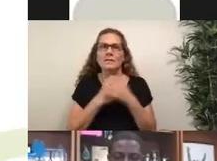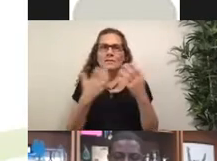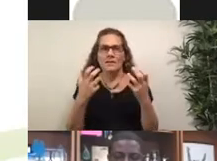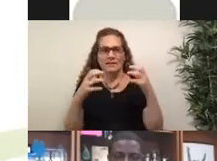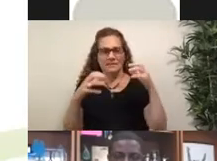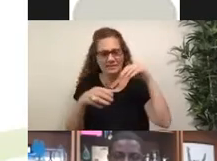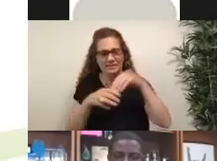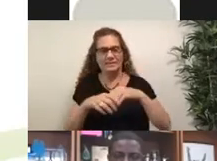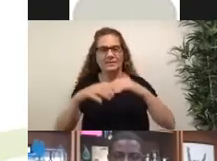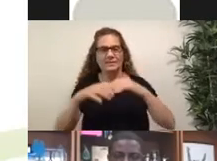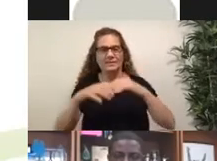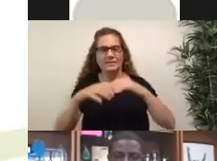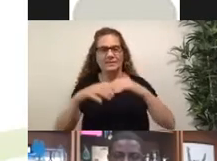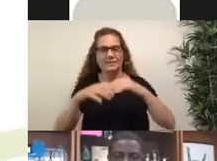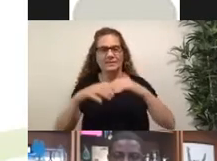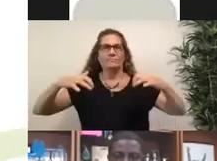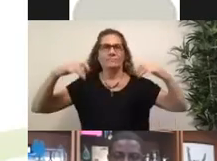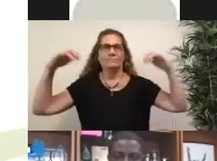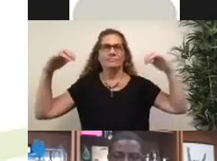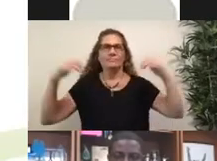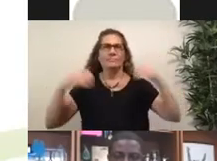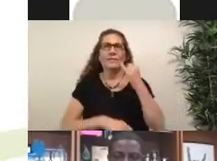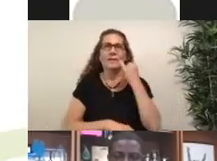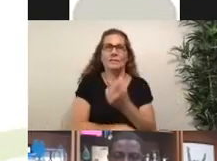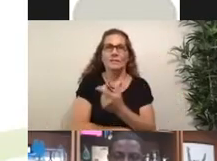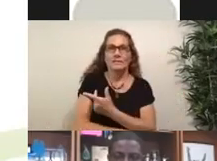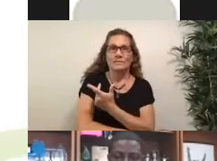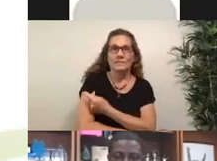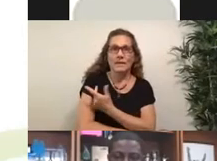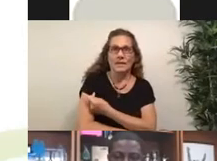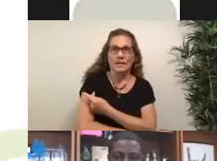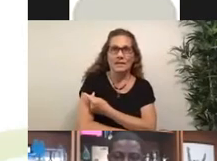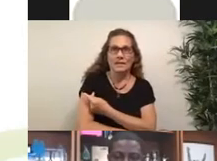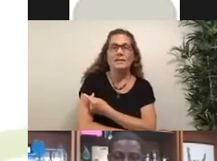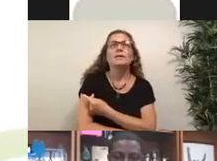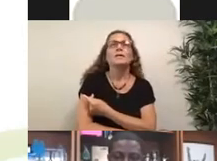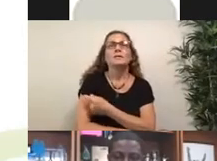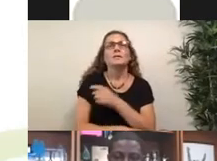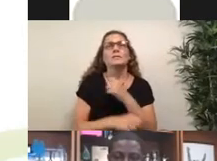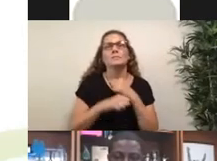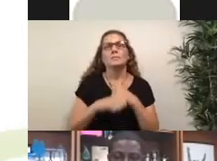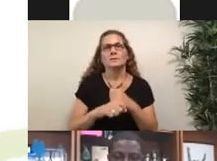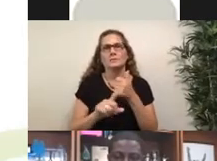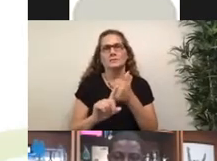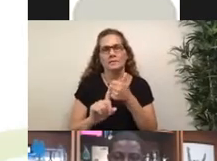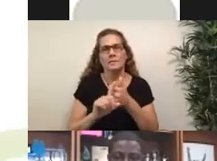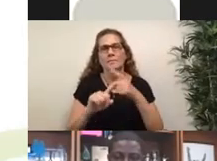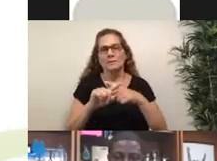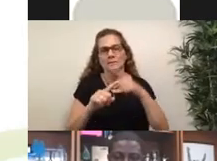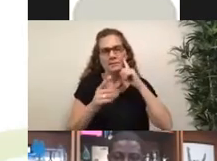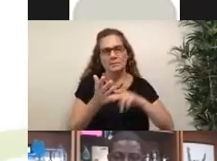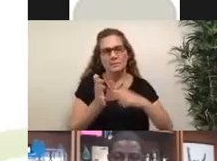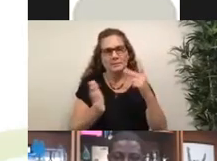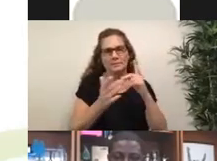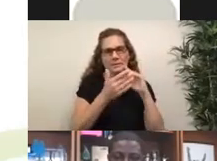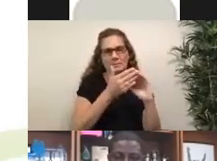getting vaccinated, you can protect your health and your community's health and get a once in a lifetime experience to watch history in the making